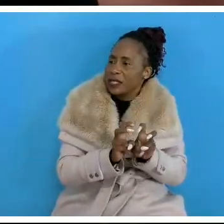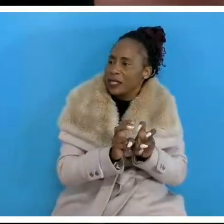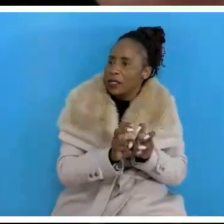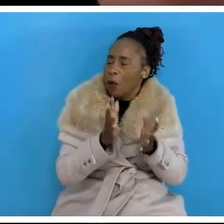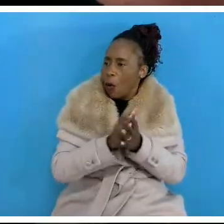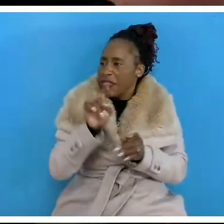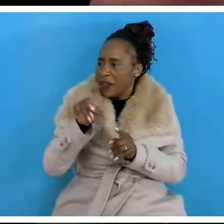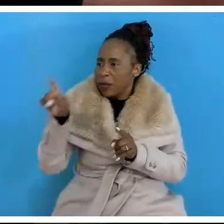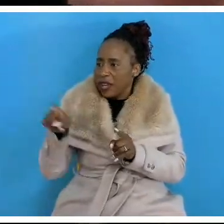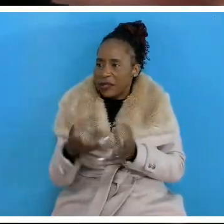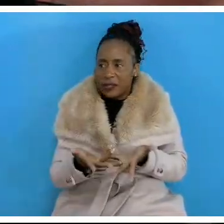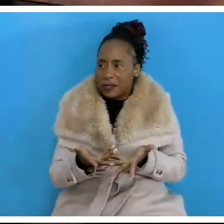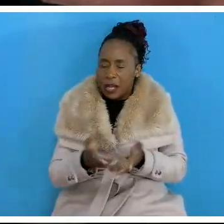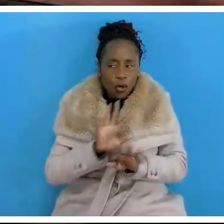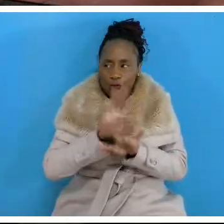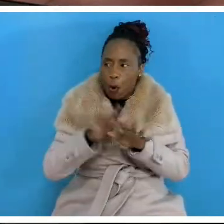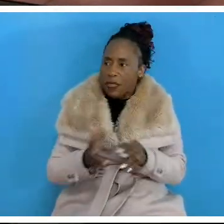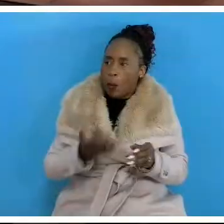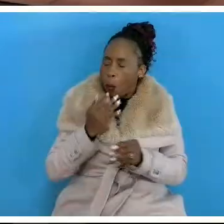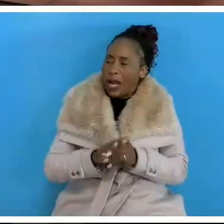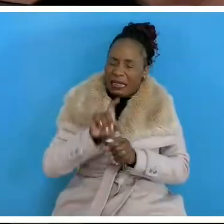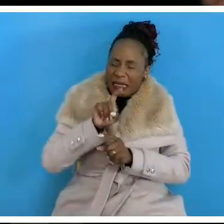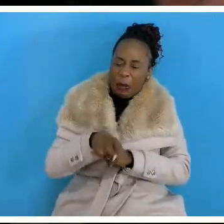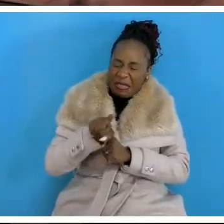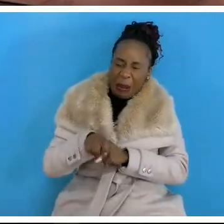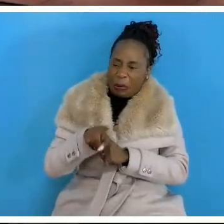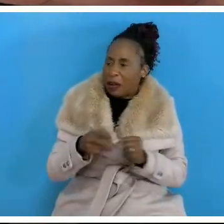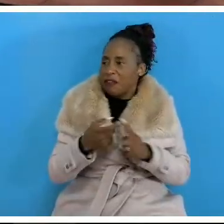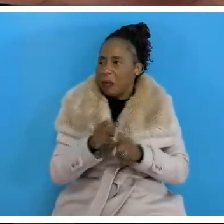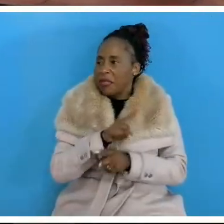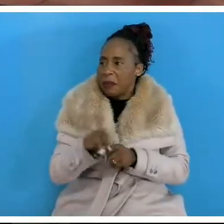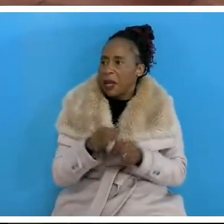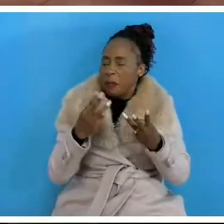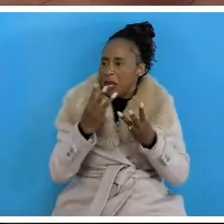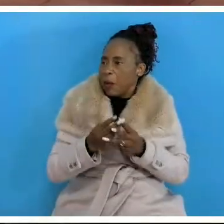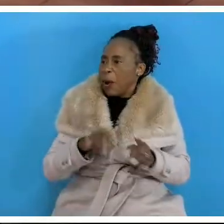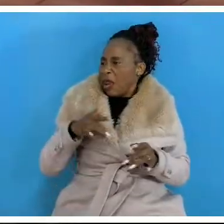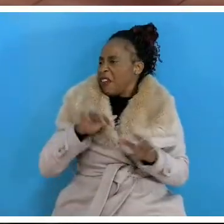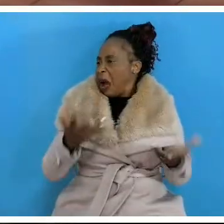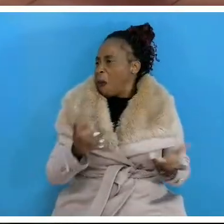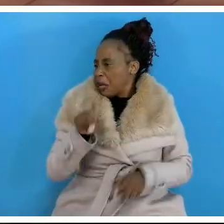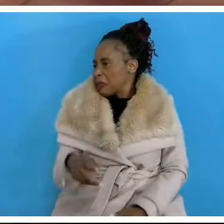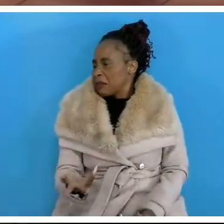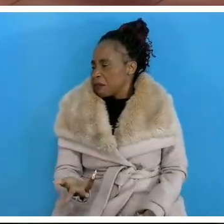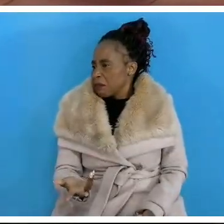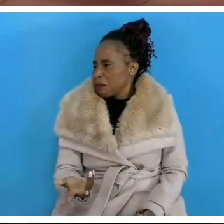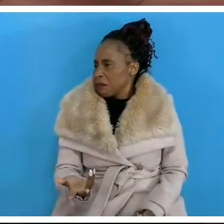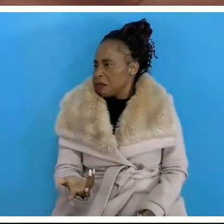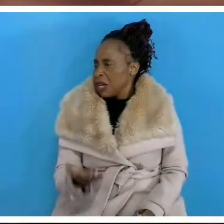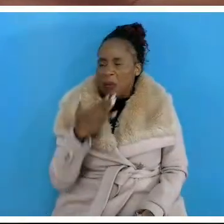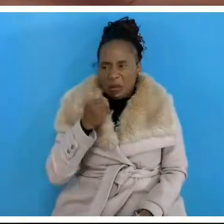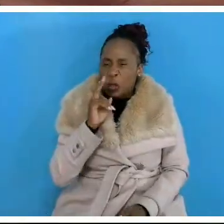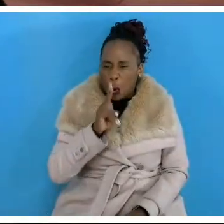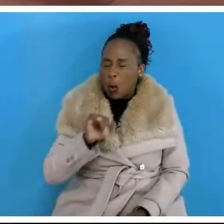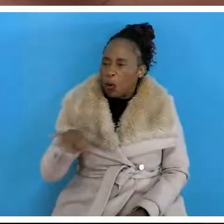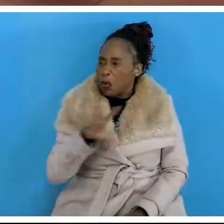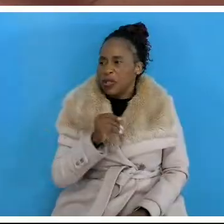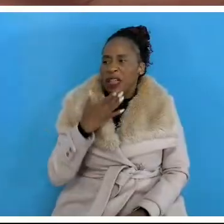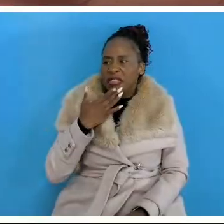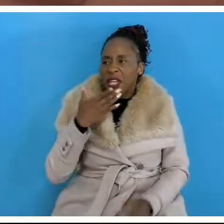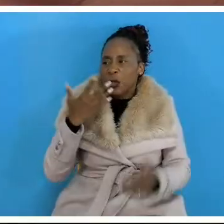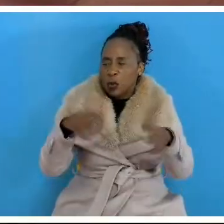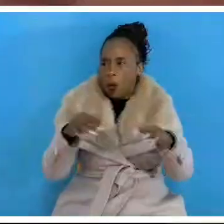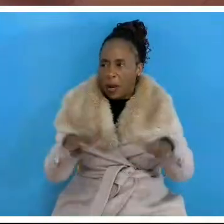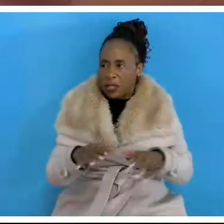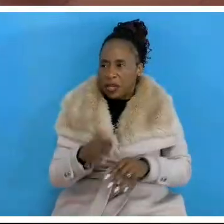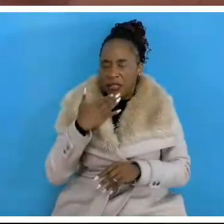that? No, they want thousands from them. How must that people live? Please look at that all. Thank you so much. Ons sal daarna kyk